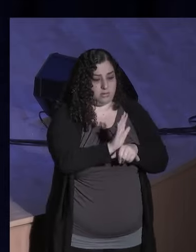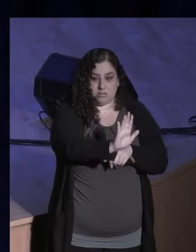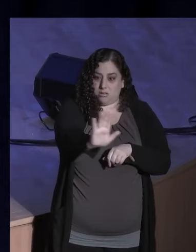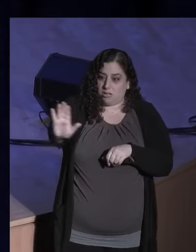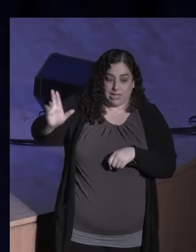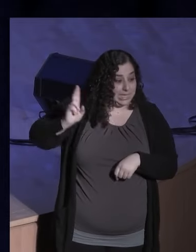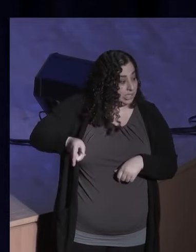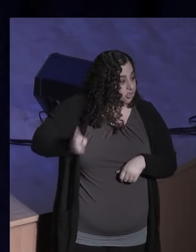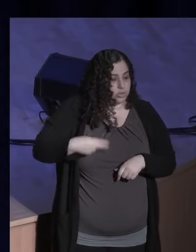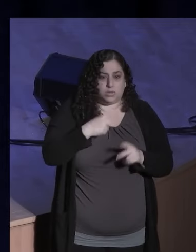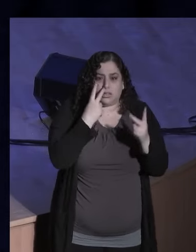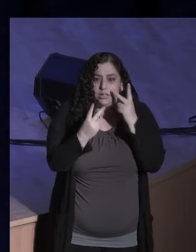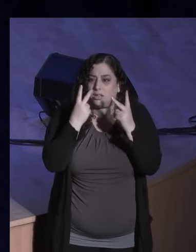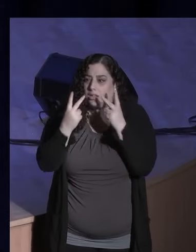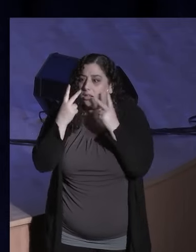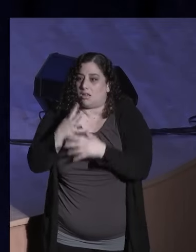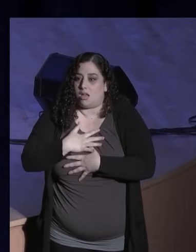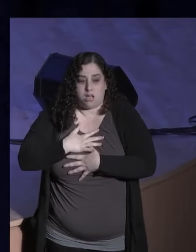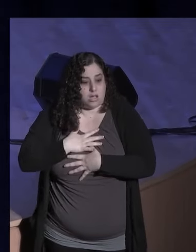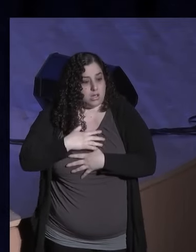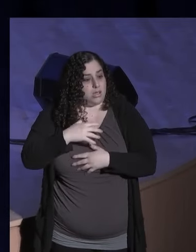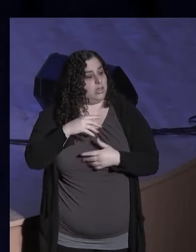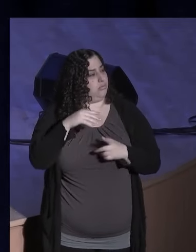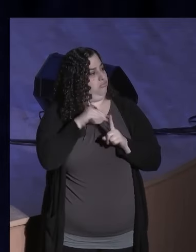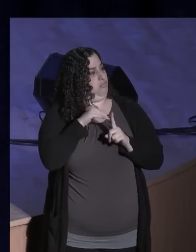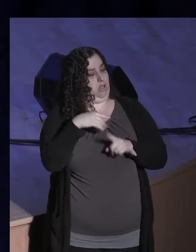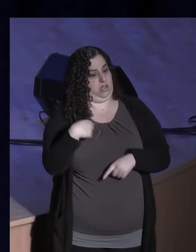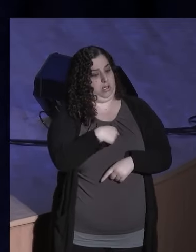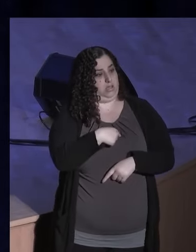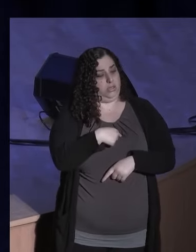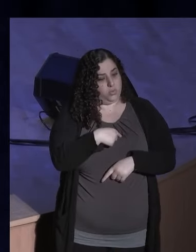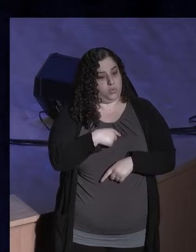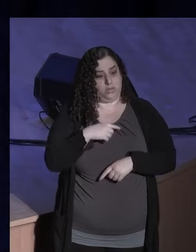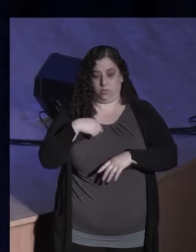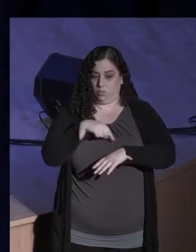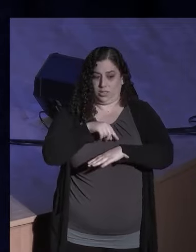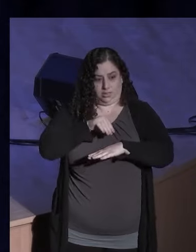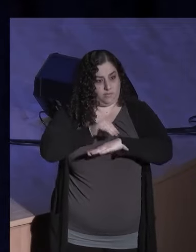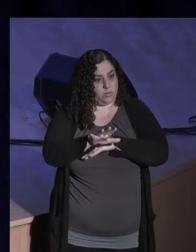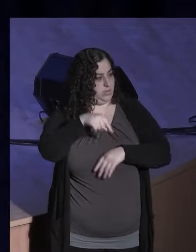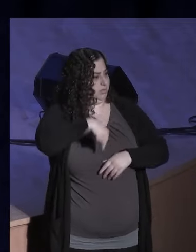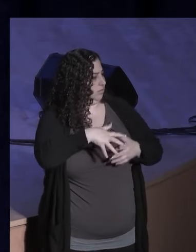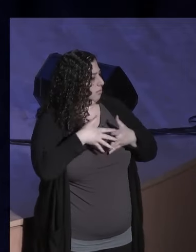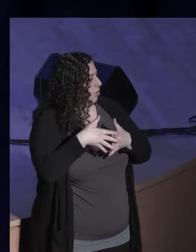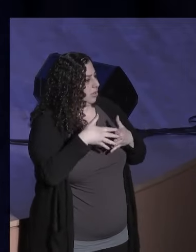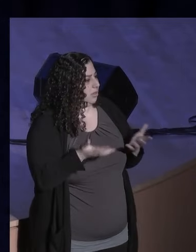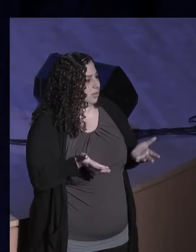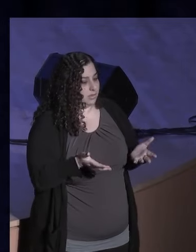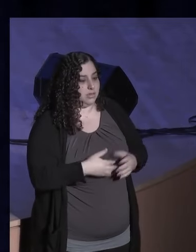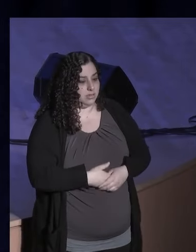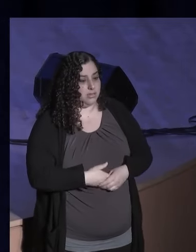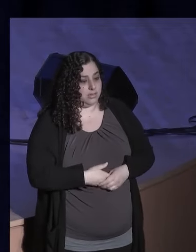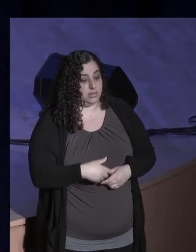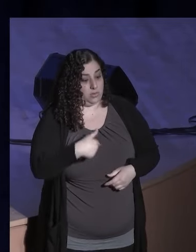and humbled to be the Secretary of the Smithsonian to be able to welcome you all to this. So I would hope that we could continue to